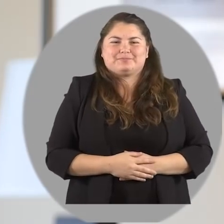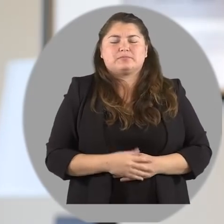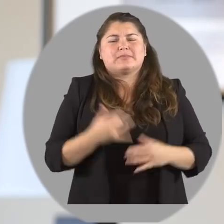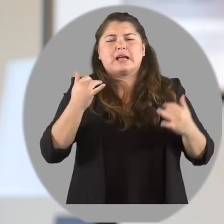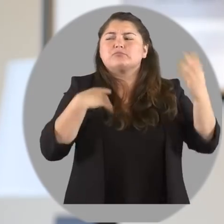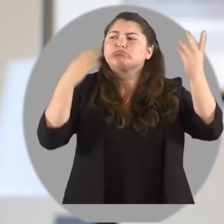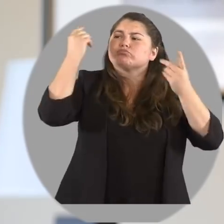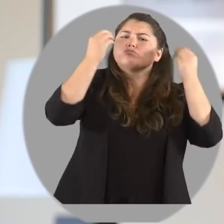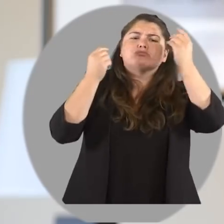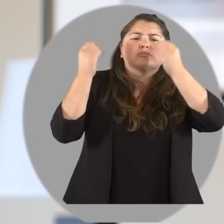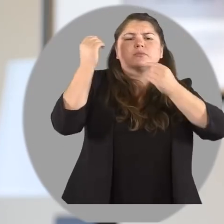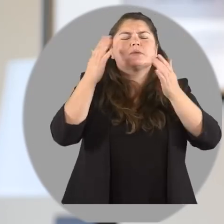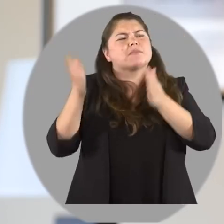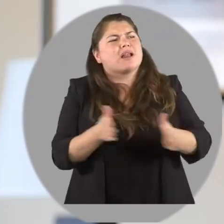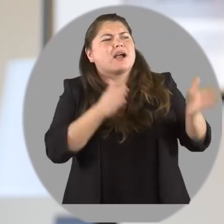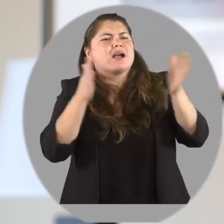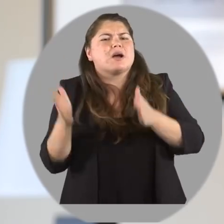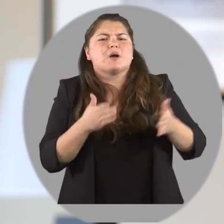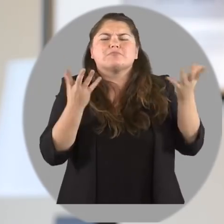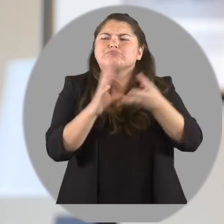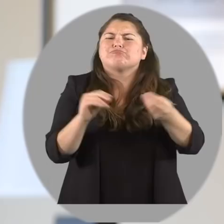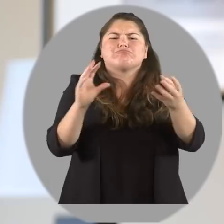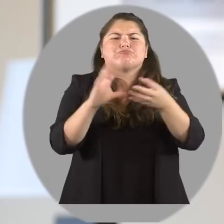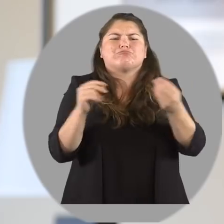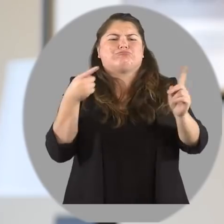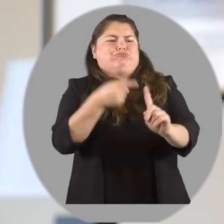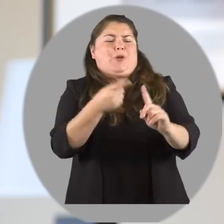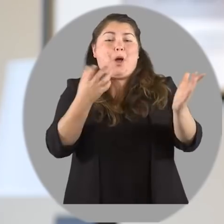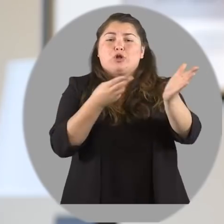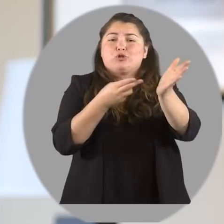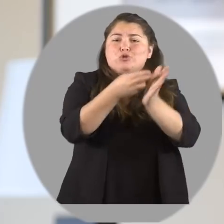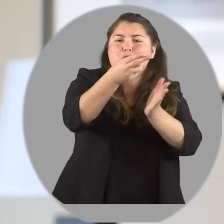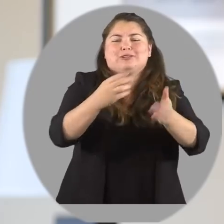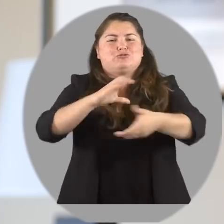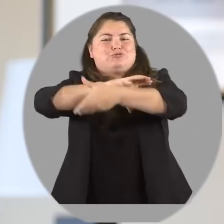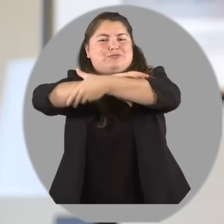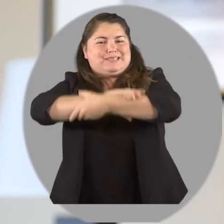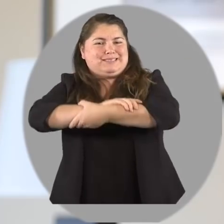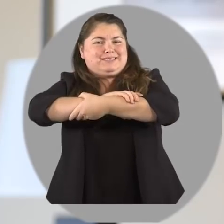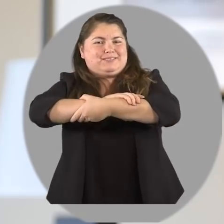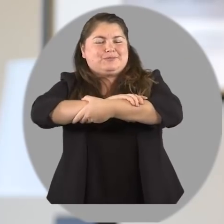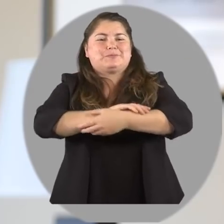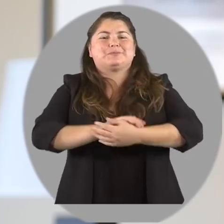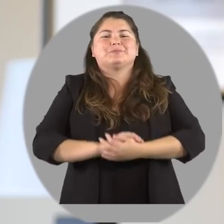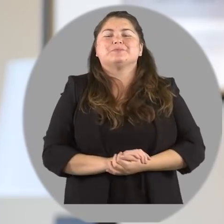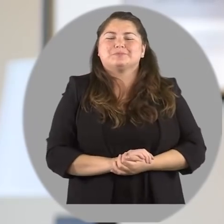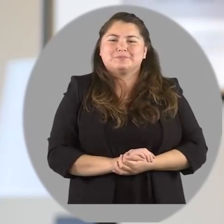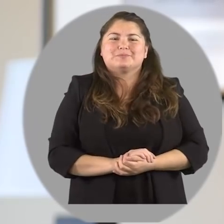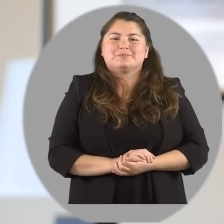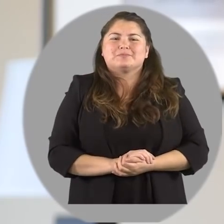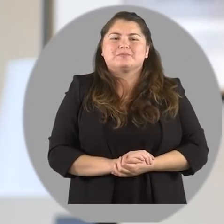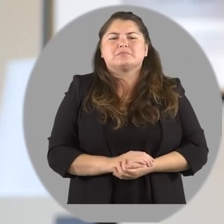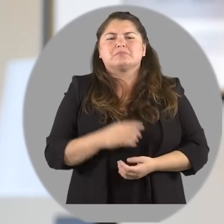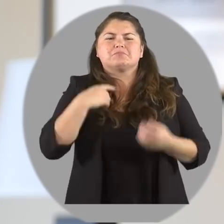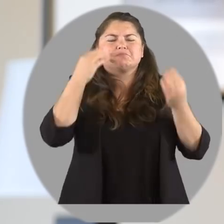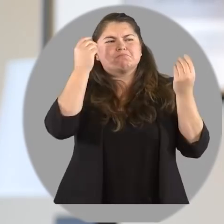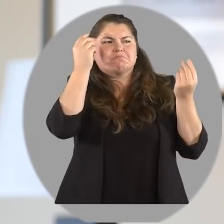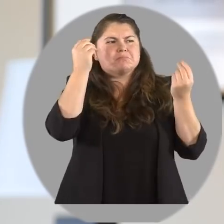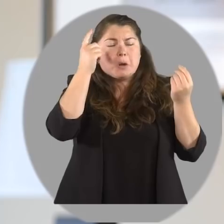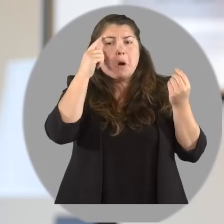I was thinking about what to say today for Truth and Reconciliation. A couple of things came to